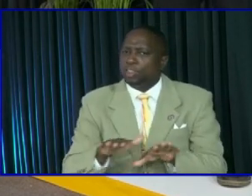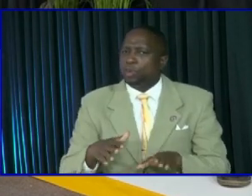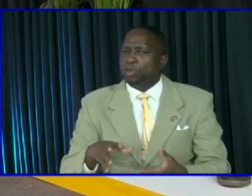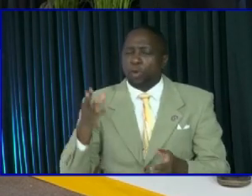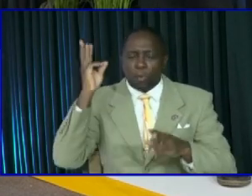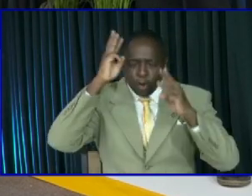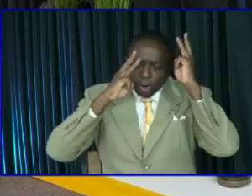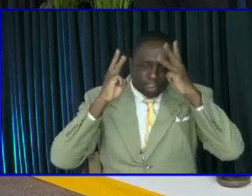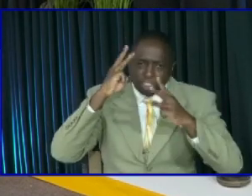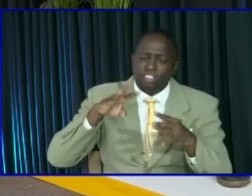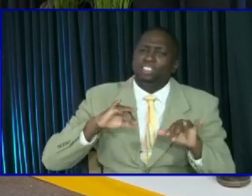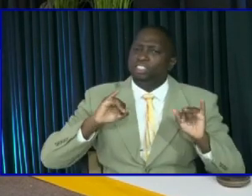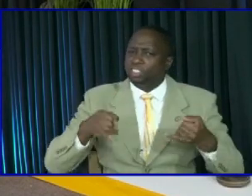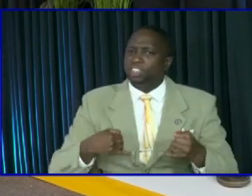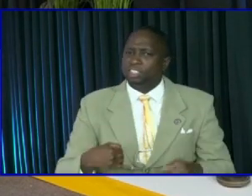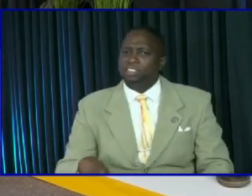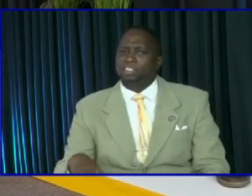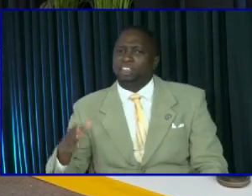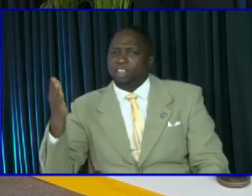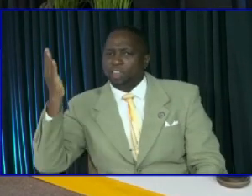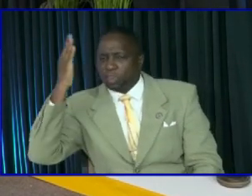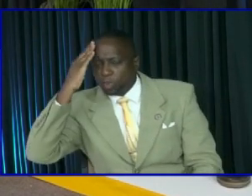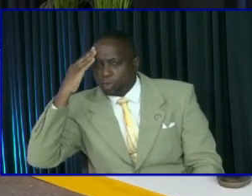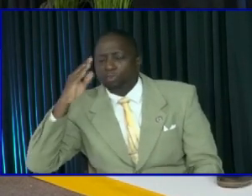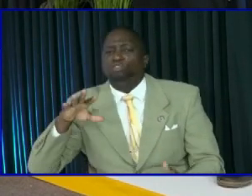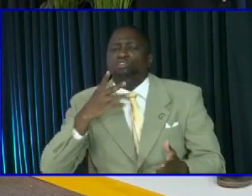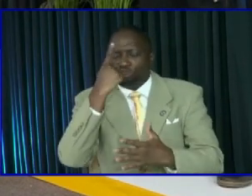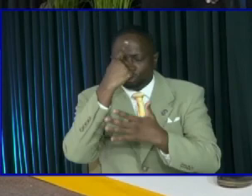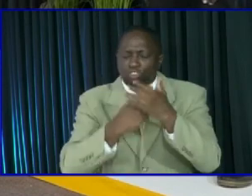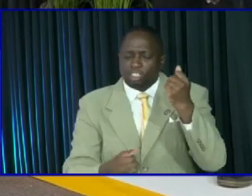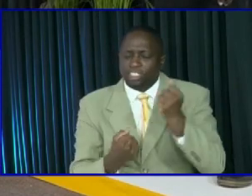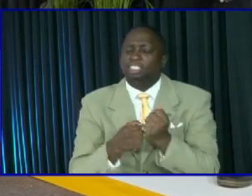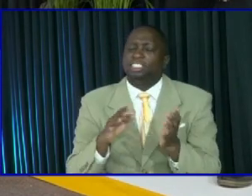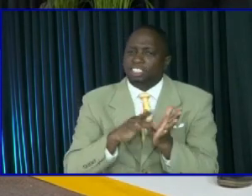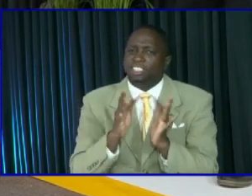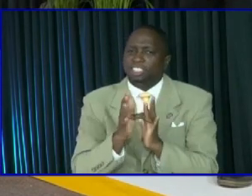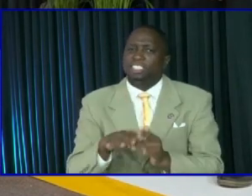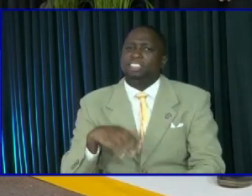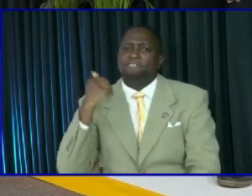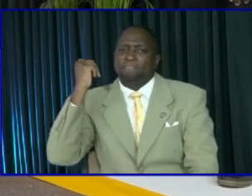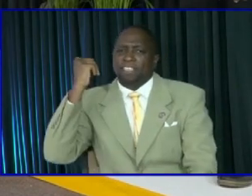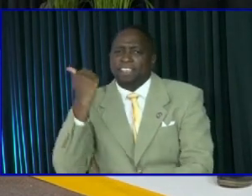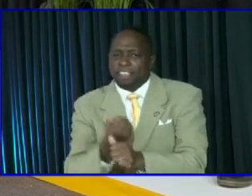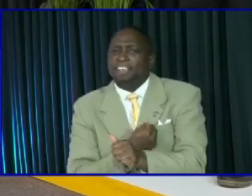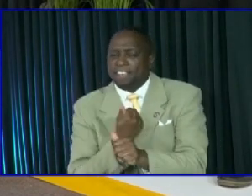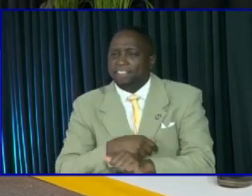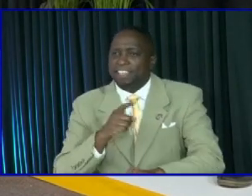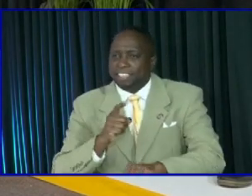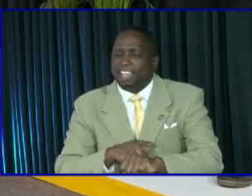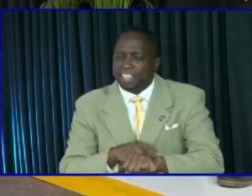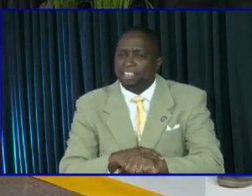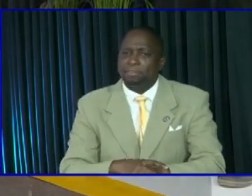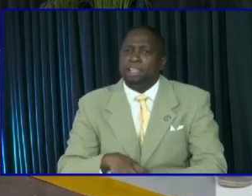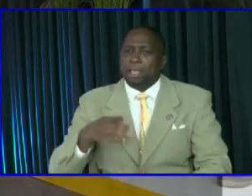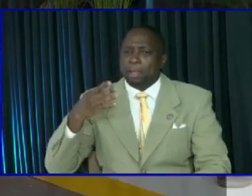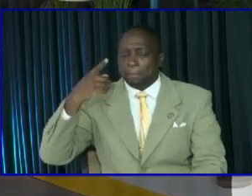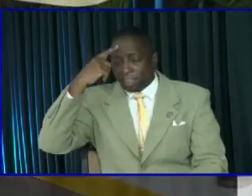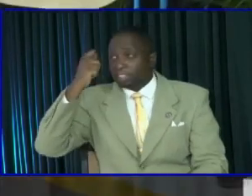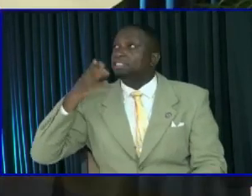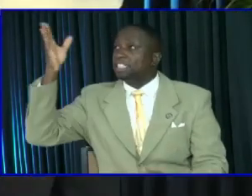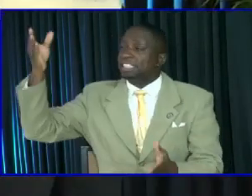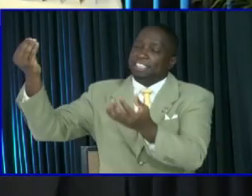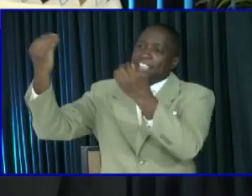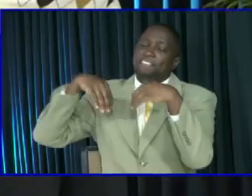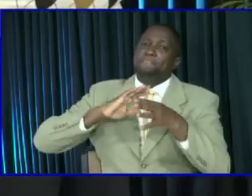worry, just bear in mind, trust in Jesus all the time. He'll give you peace and a joy divine. When he